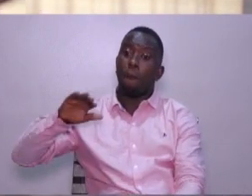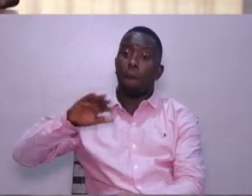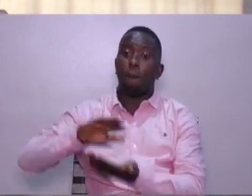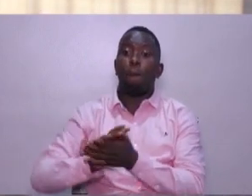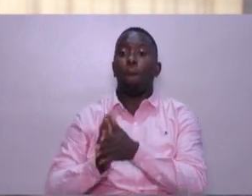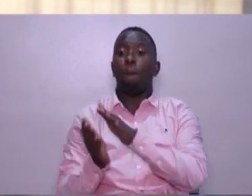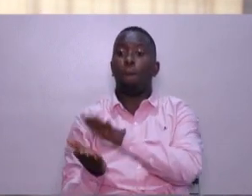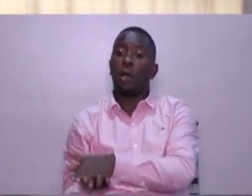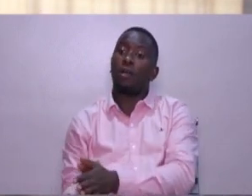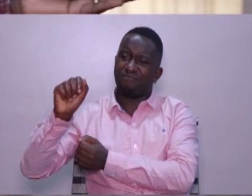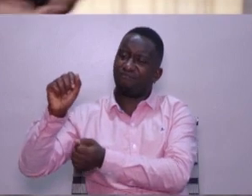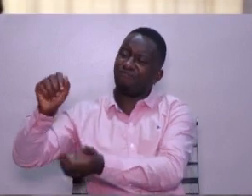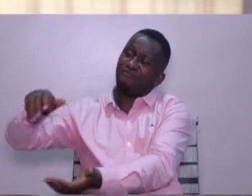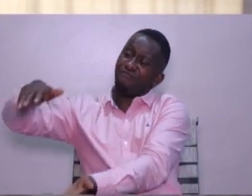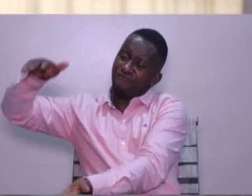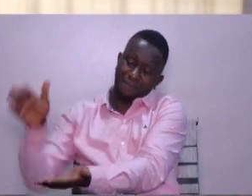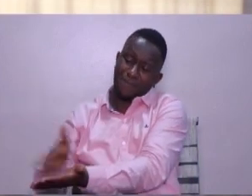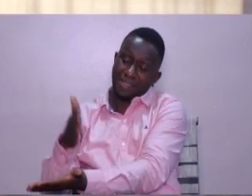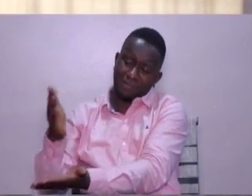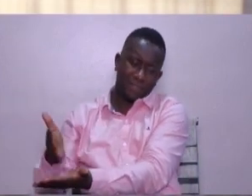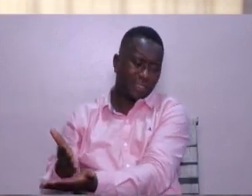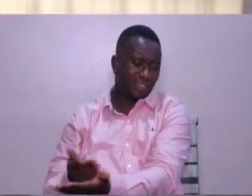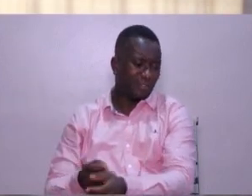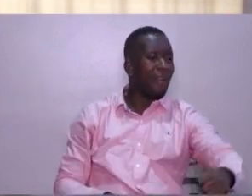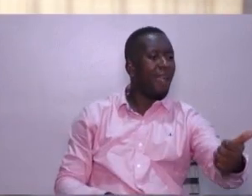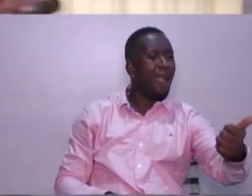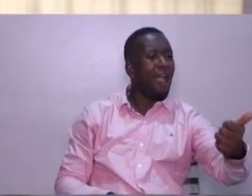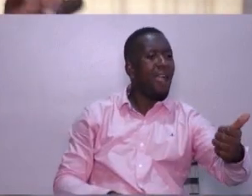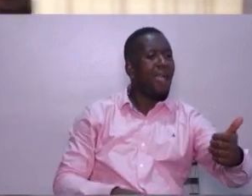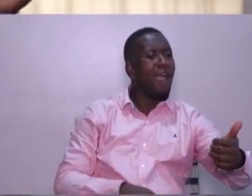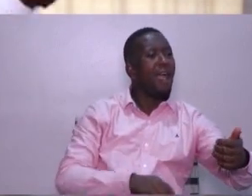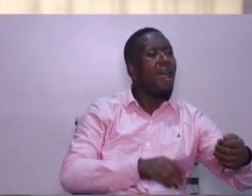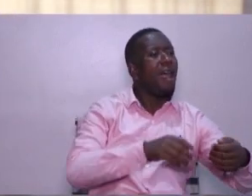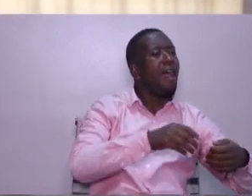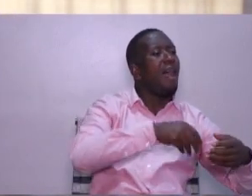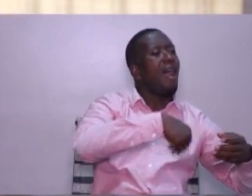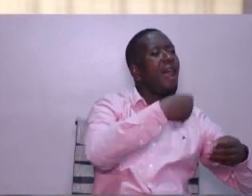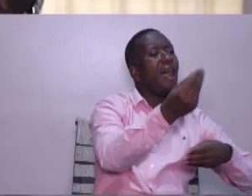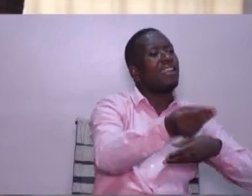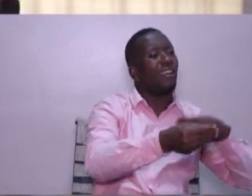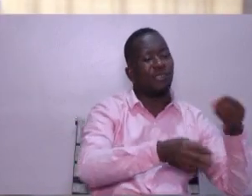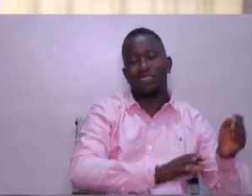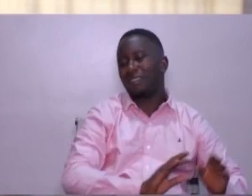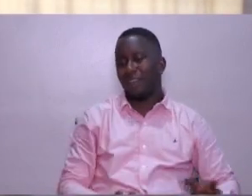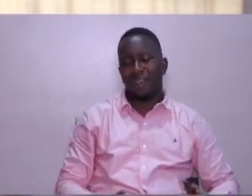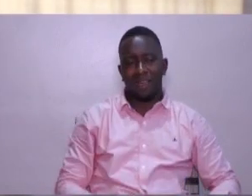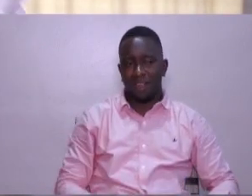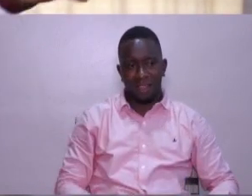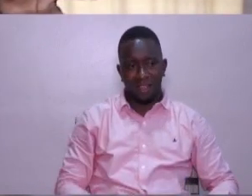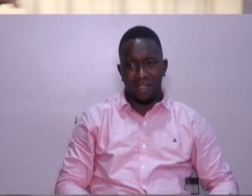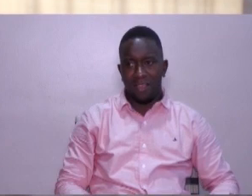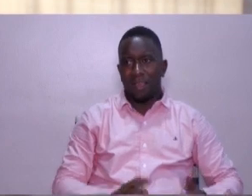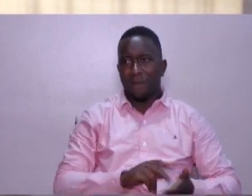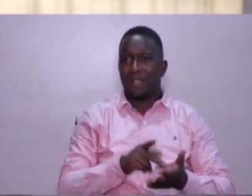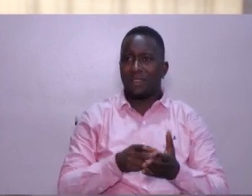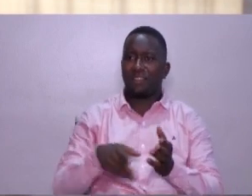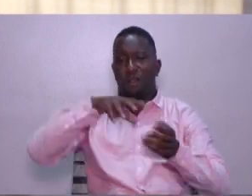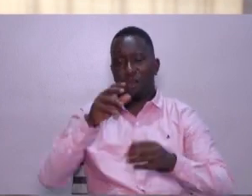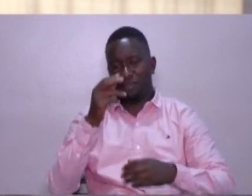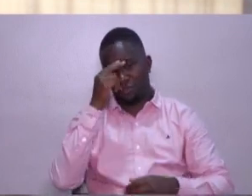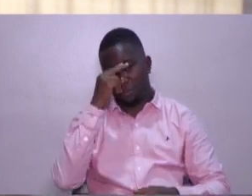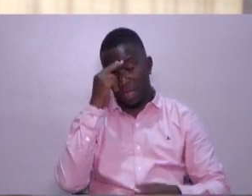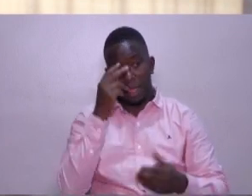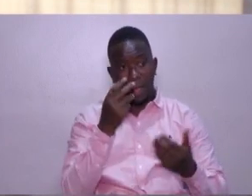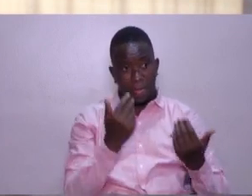page handout into extra notes. That will be tedious. It will defeat the purpose for which you are trying to create and make our learning interesting